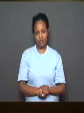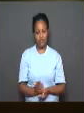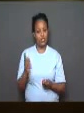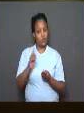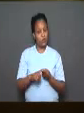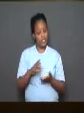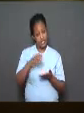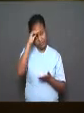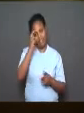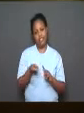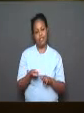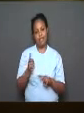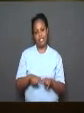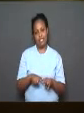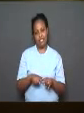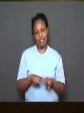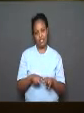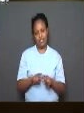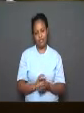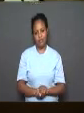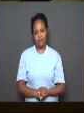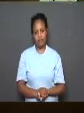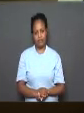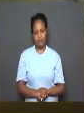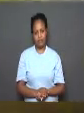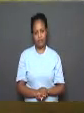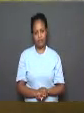Let's get back to our lesson.